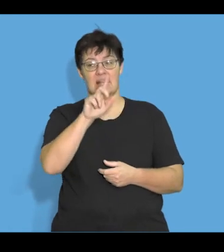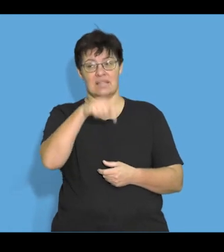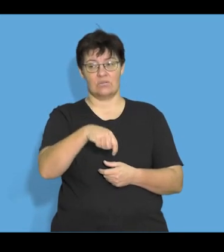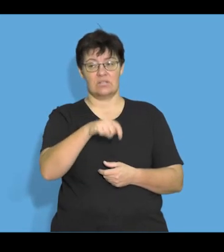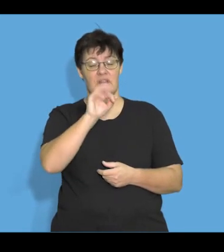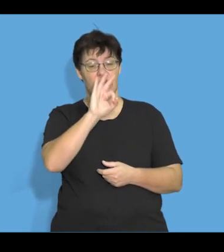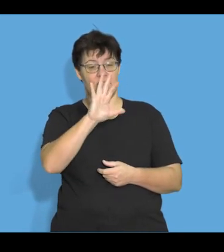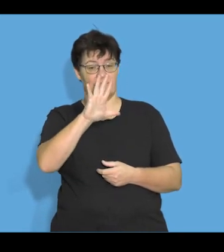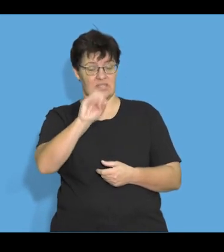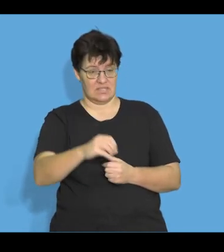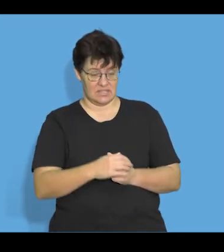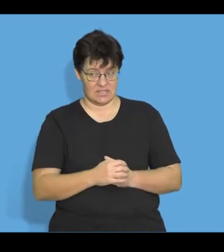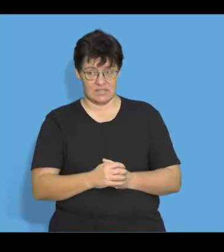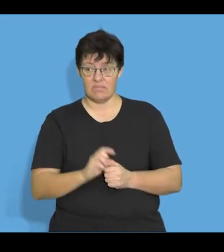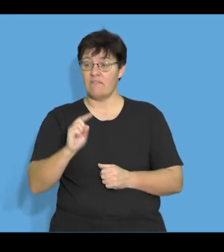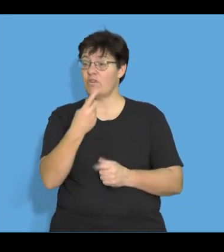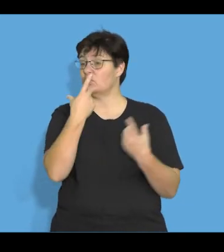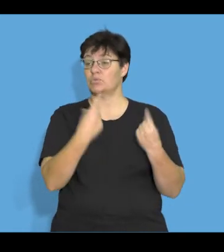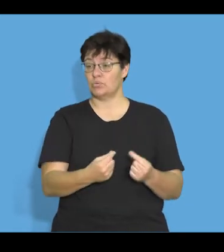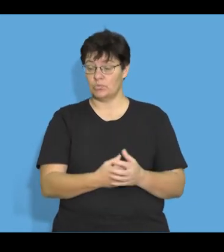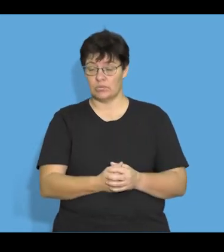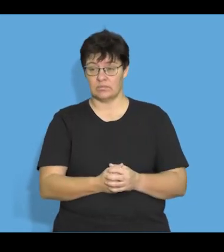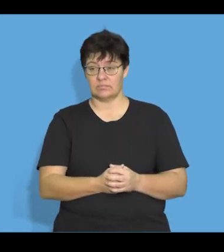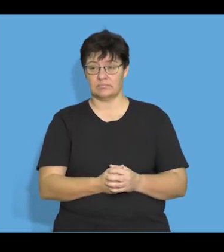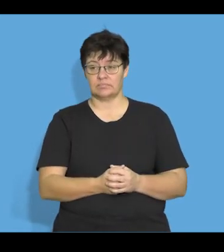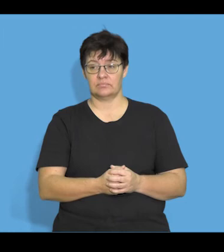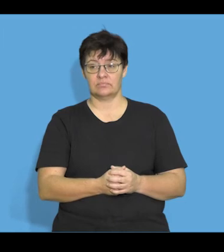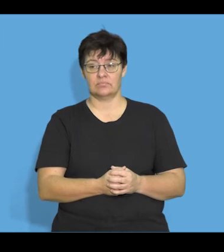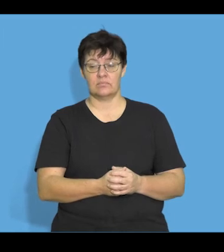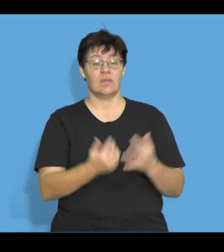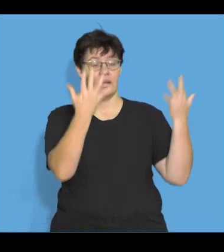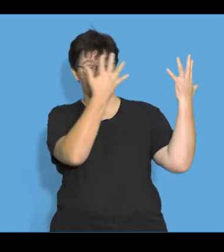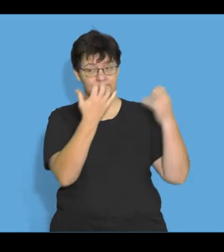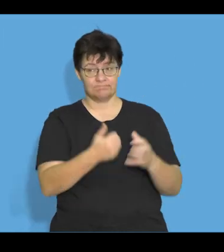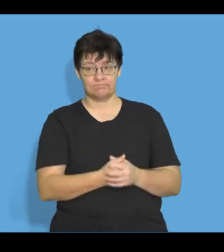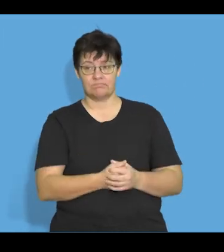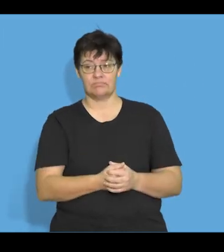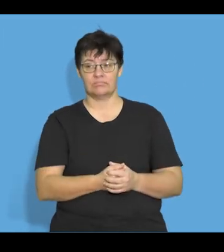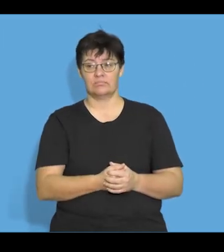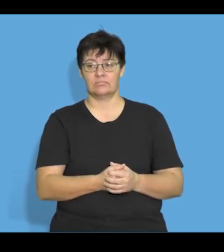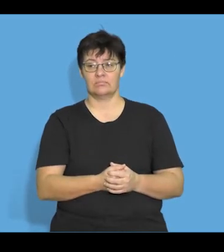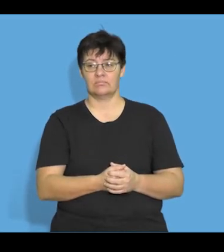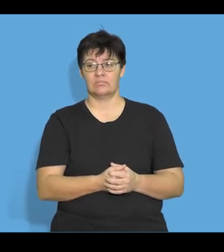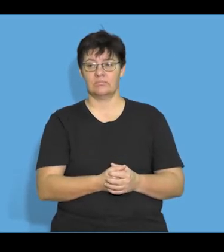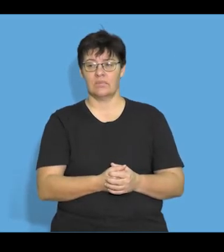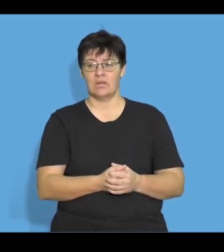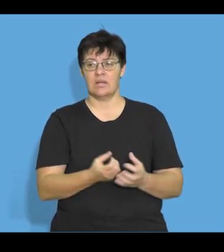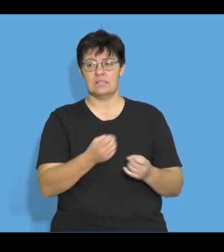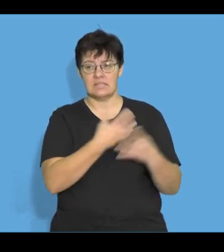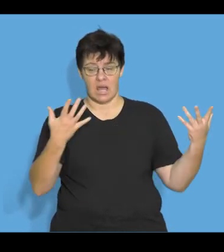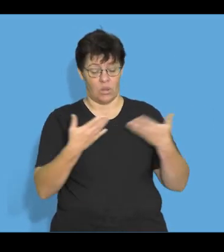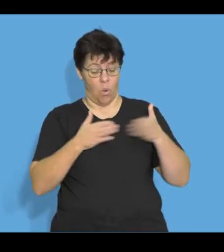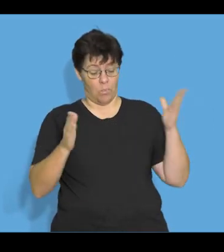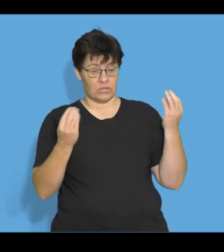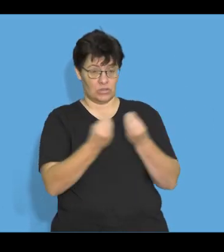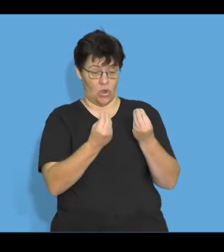98,350. So the first thing that I do is, in my calculation, watch. I start off with my opening stock